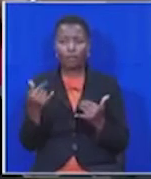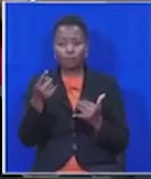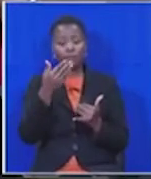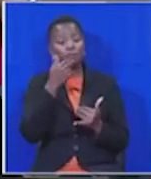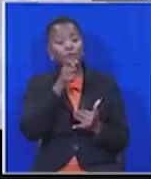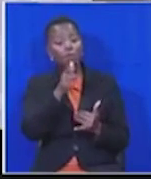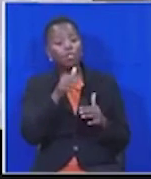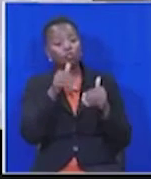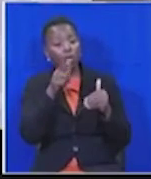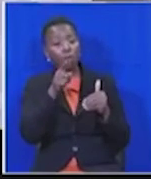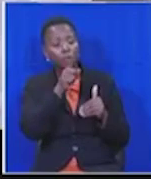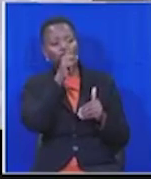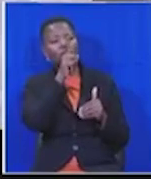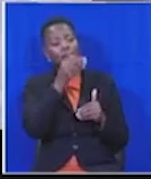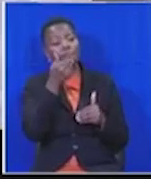withdraw the word shut up.